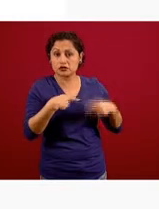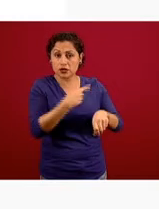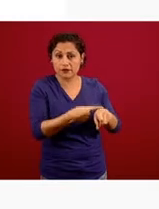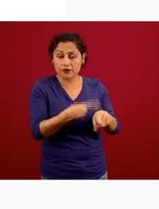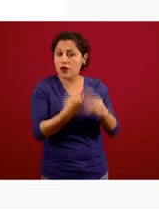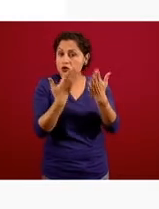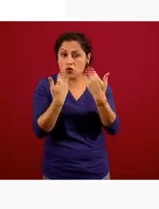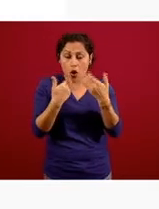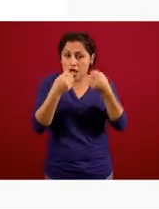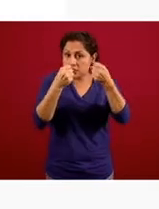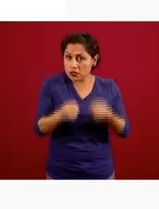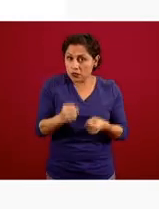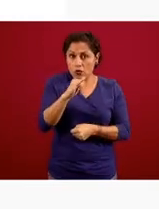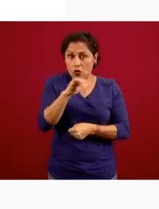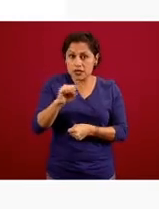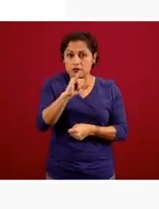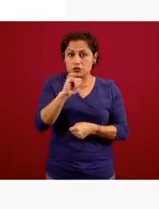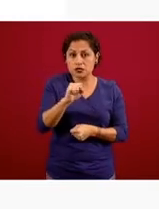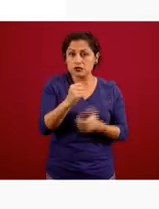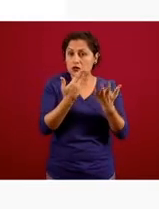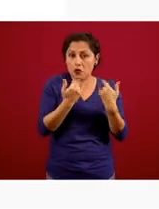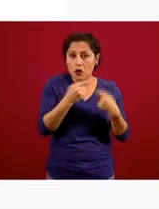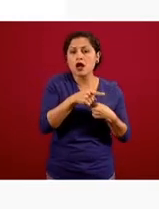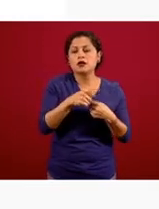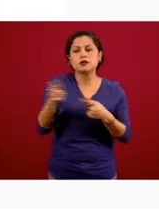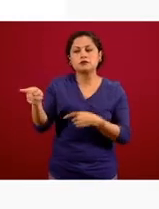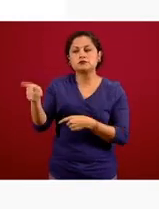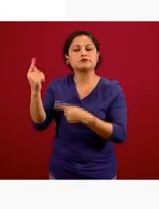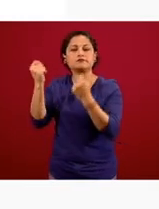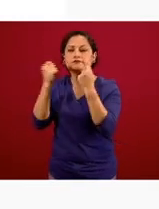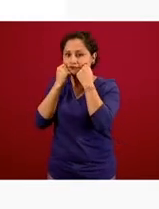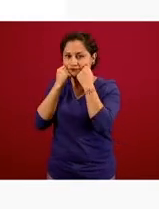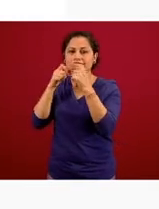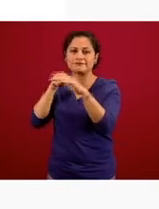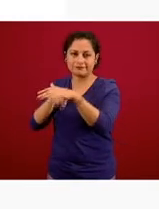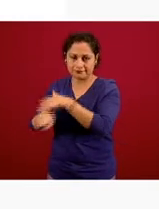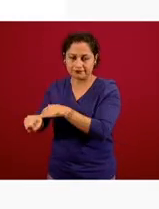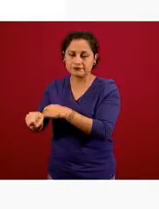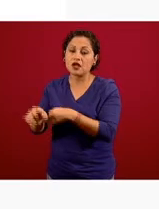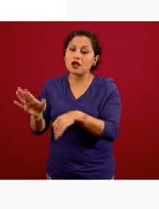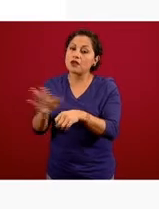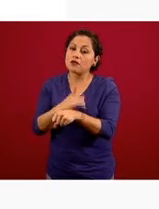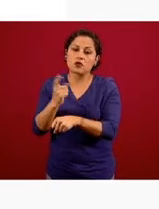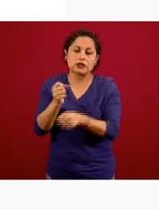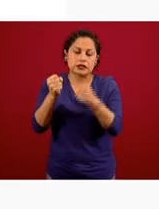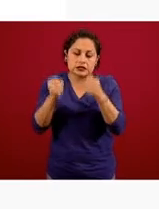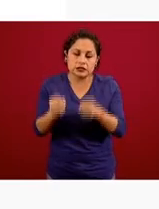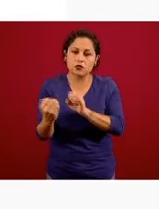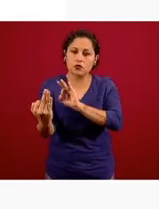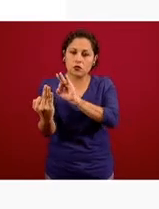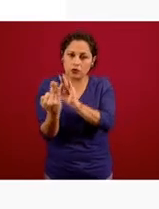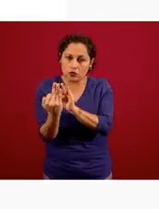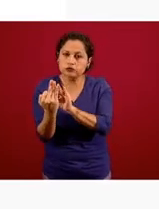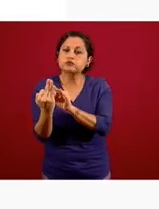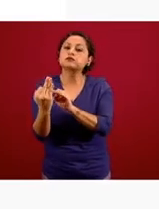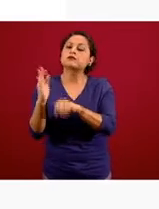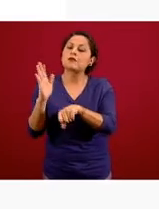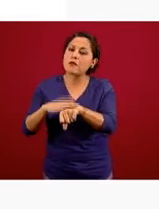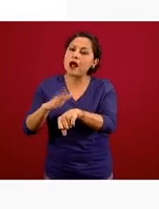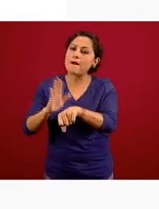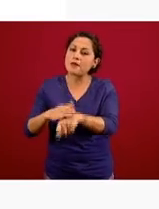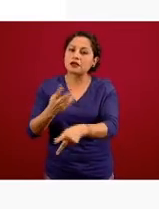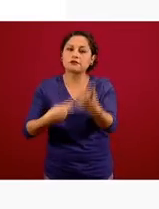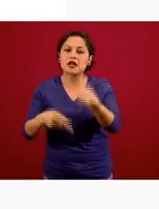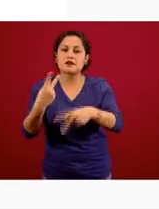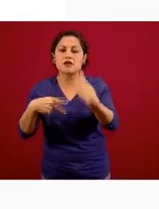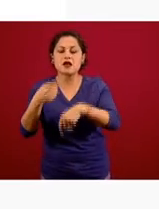have medical social insurance to cover the demand that will exist during the